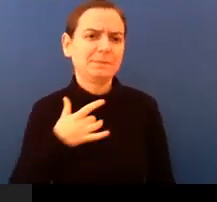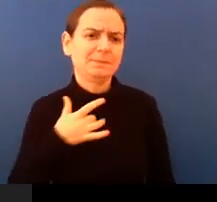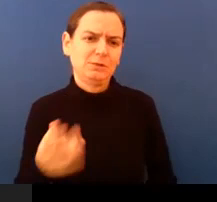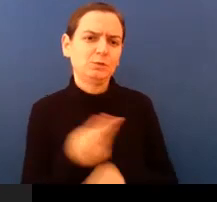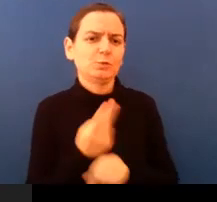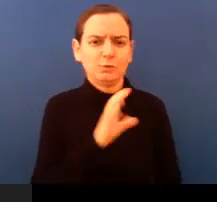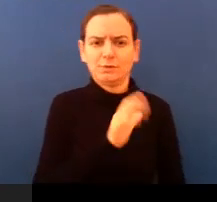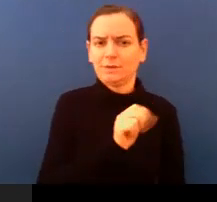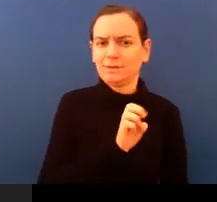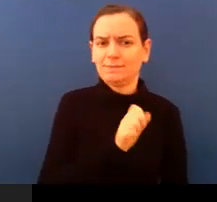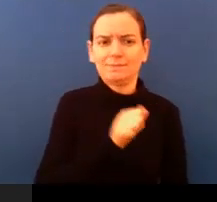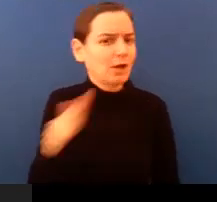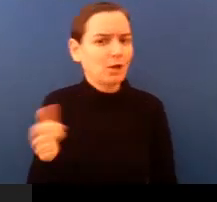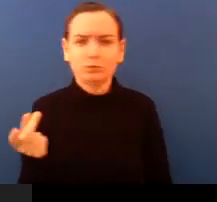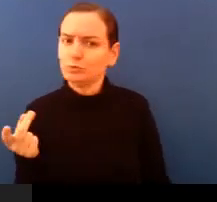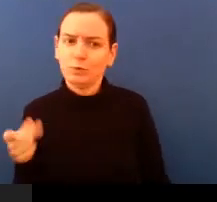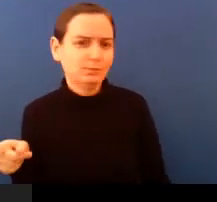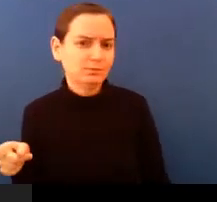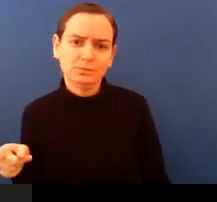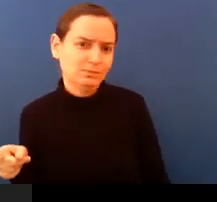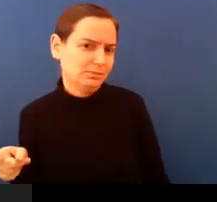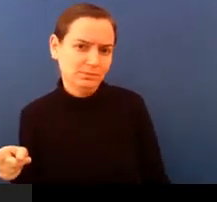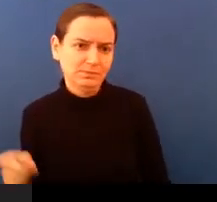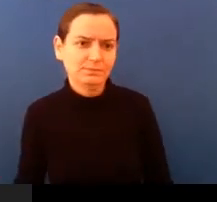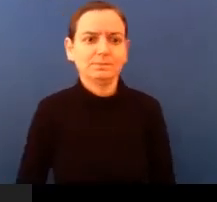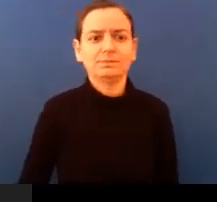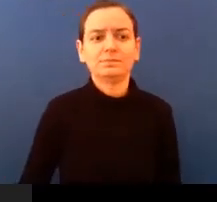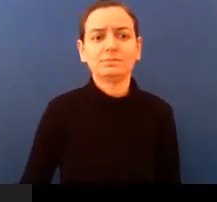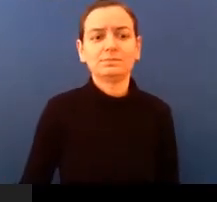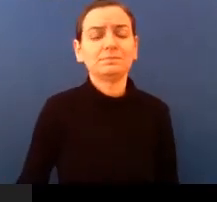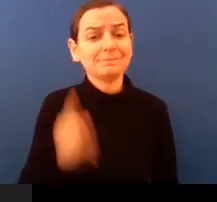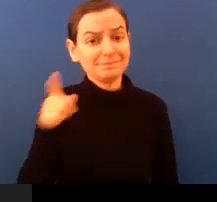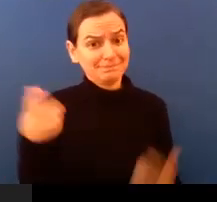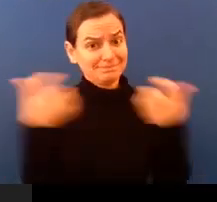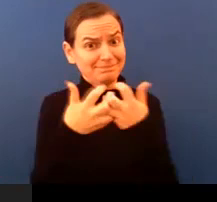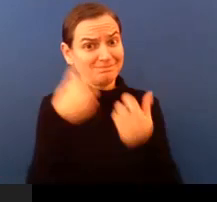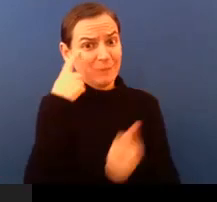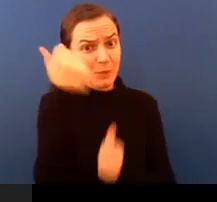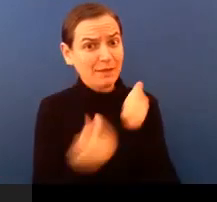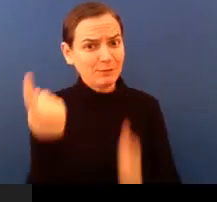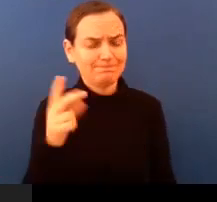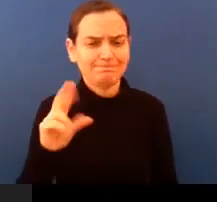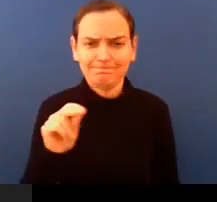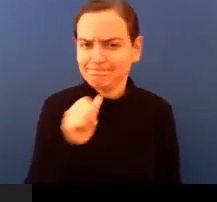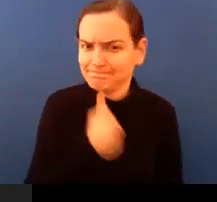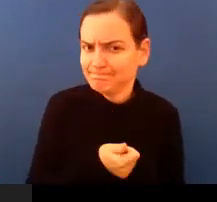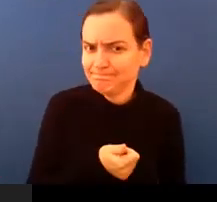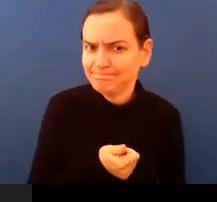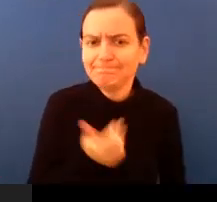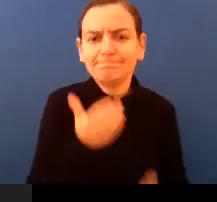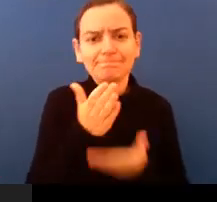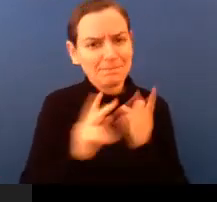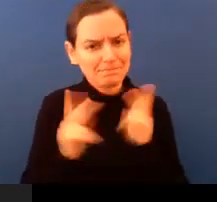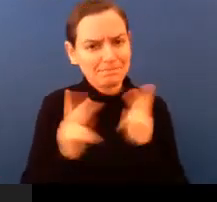dog as your mobility tool in place of a cane, a long cane. And having a dog is a choice, not a choice